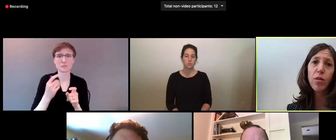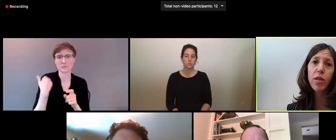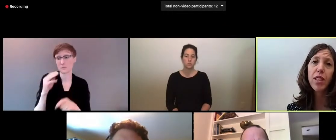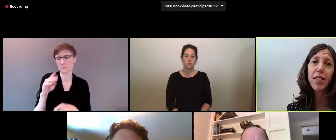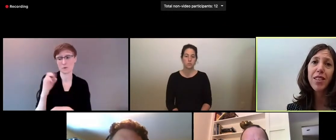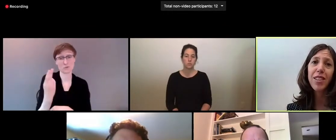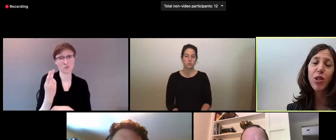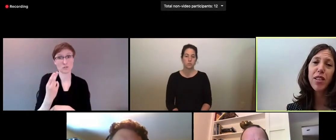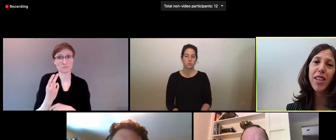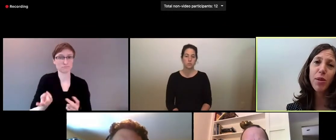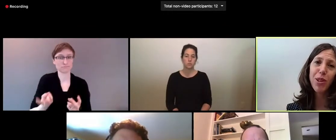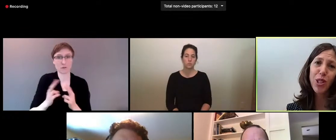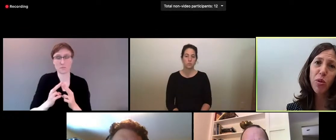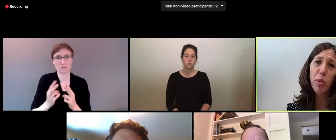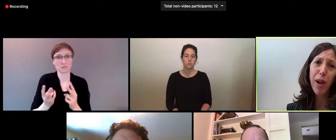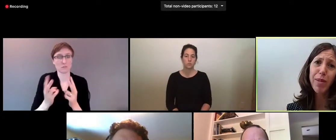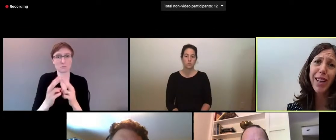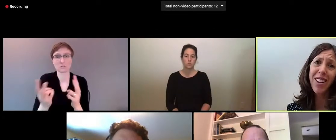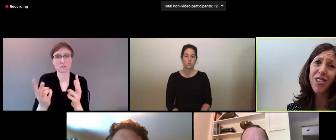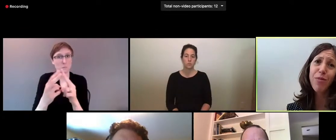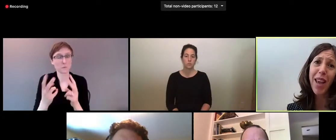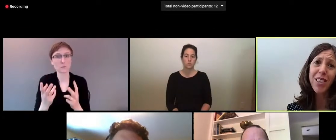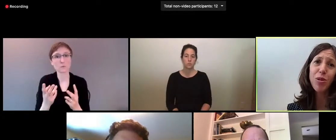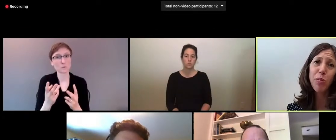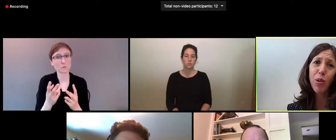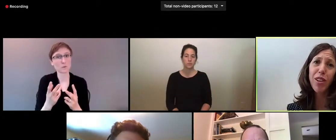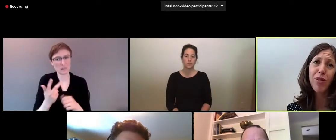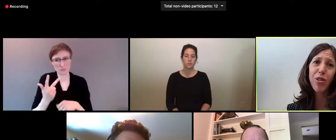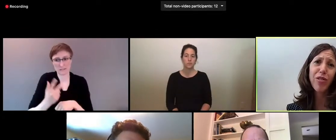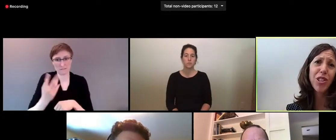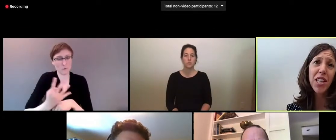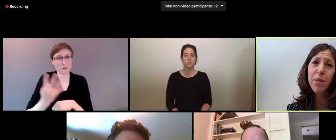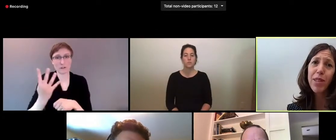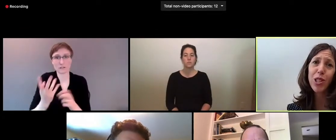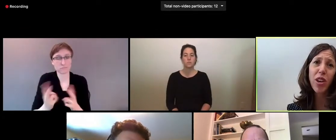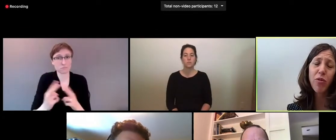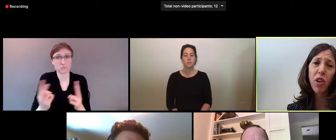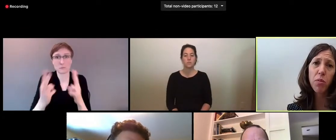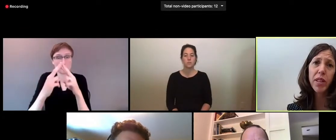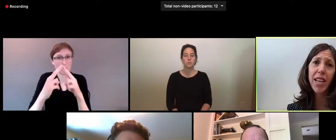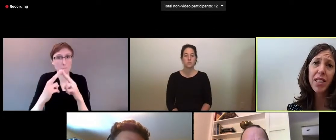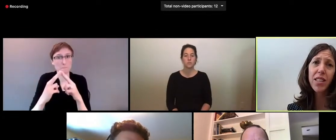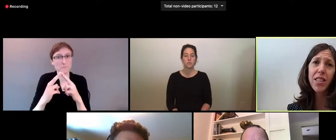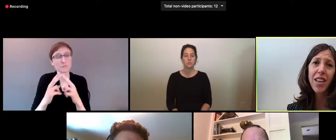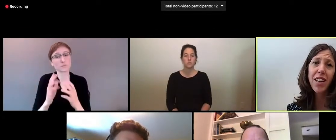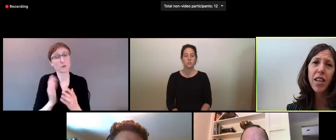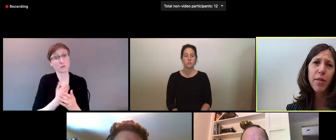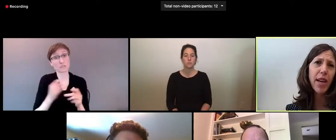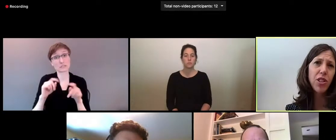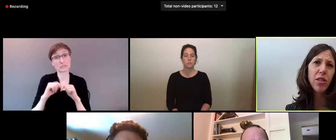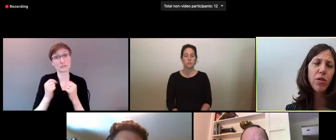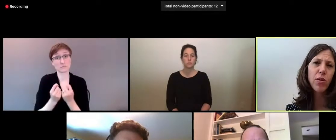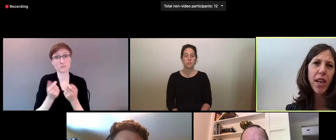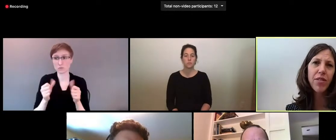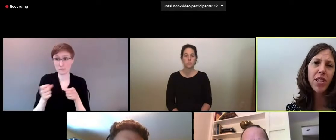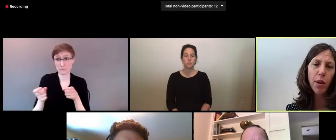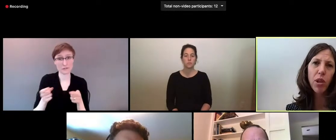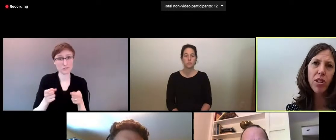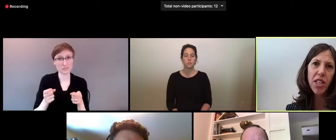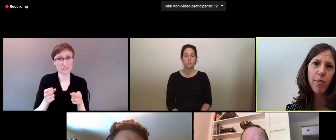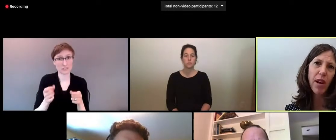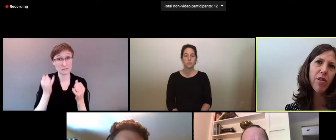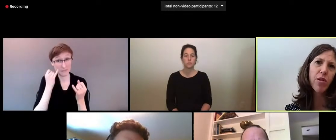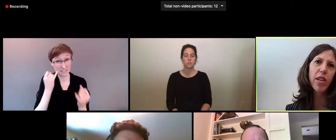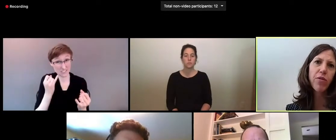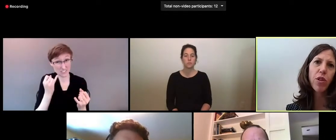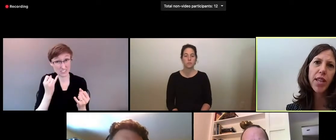And so I think about this from a public health management point of view of our team that's trying to follow up with cases. Imagine, do we have to